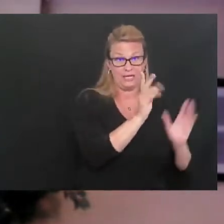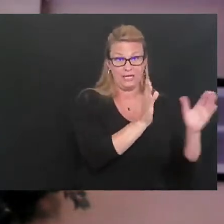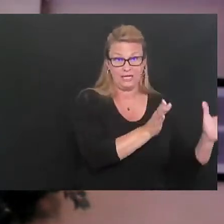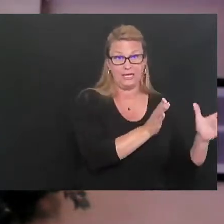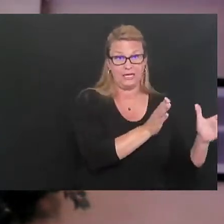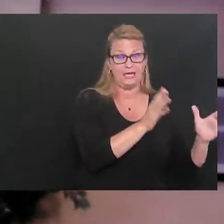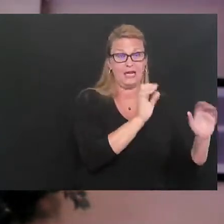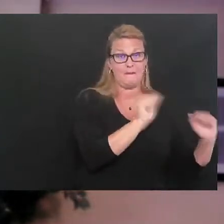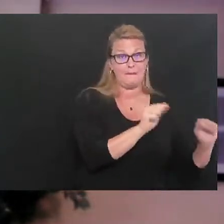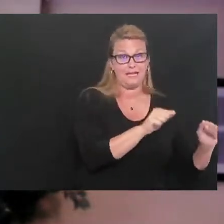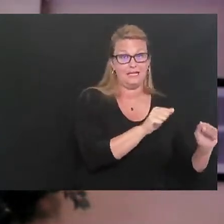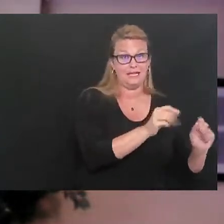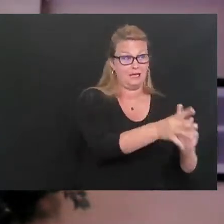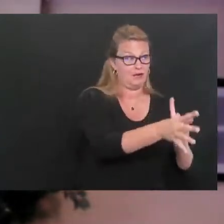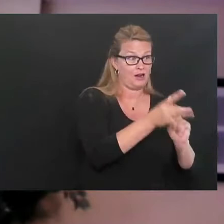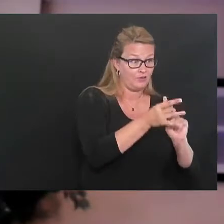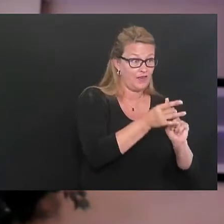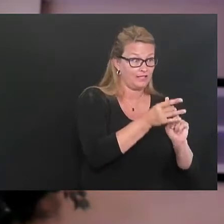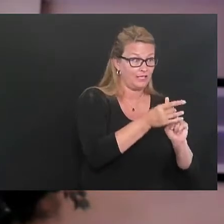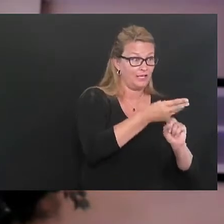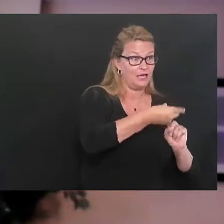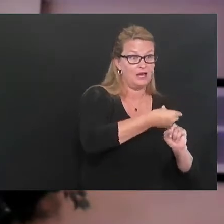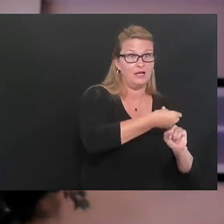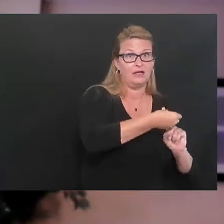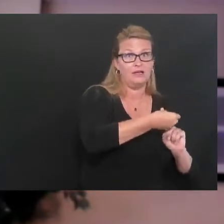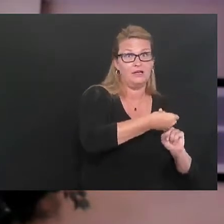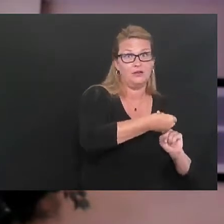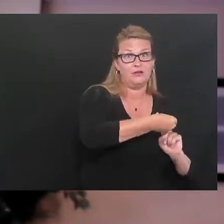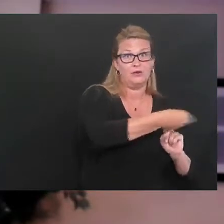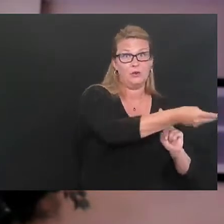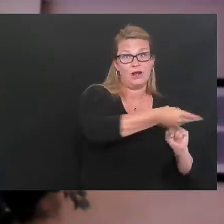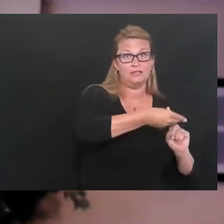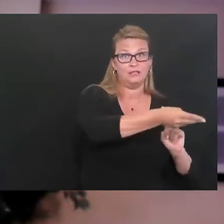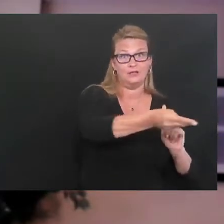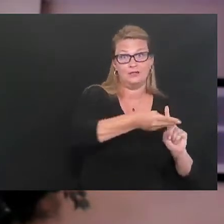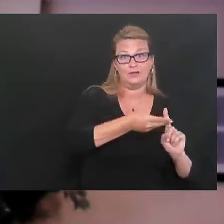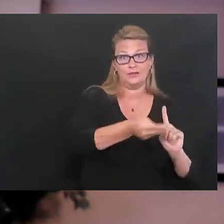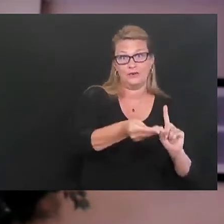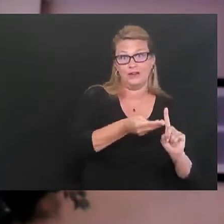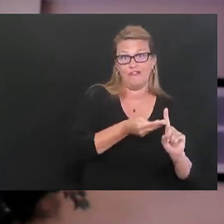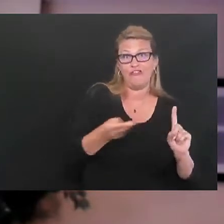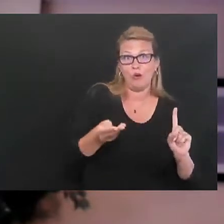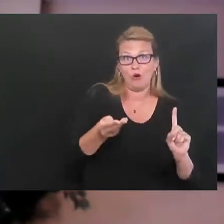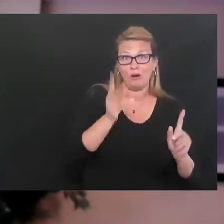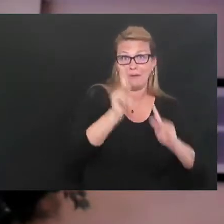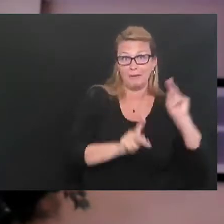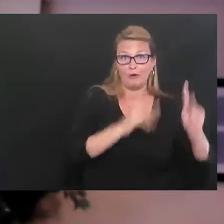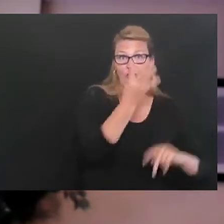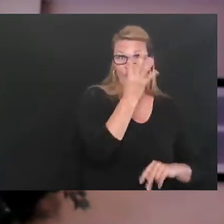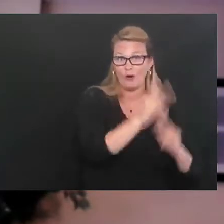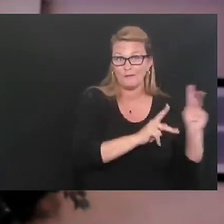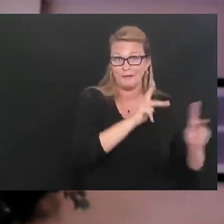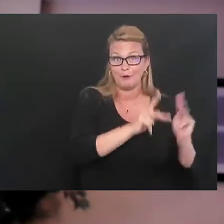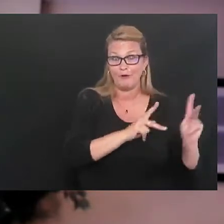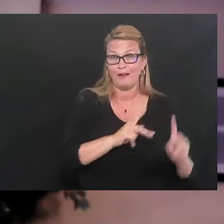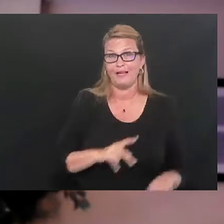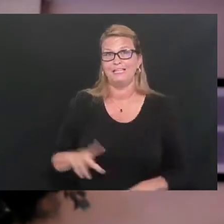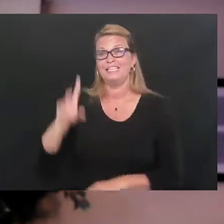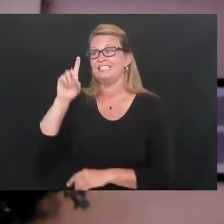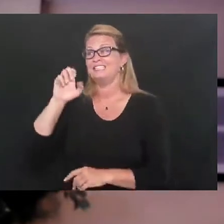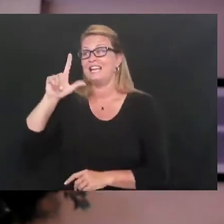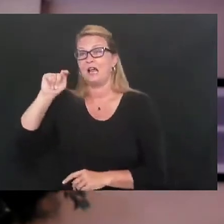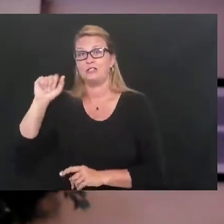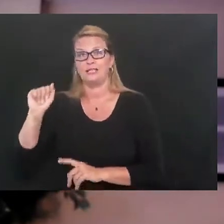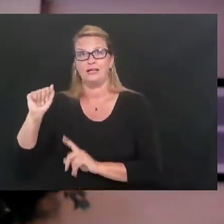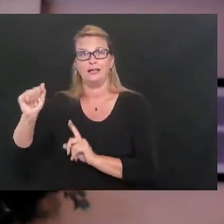has the ability for one person to infect between 3 and 4 new people, and the